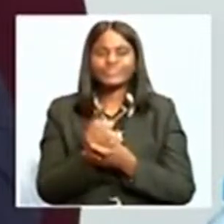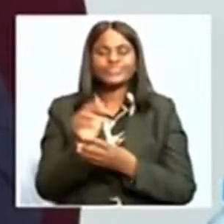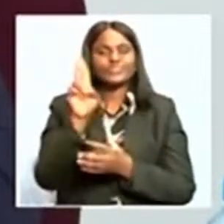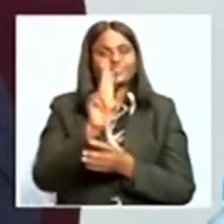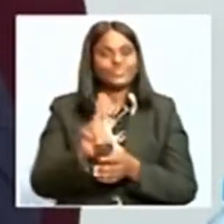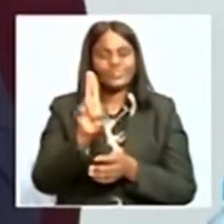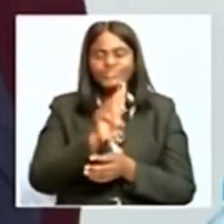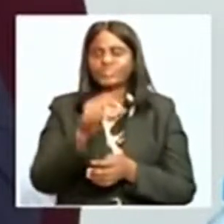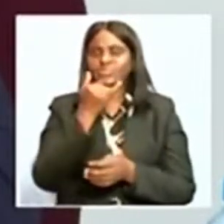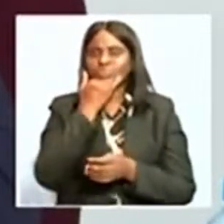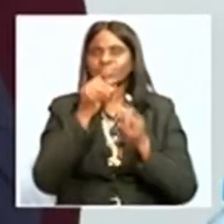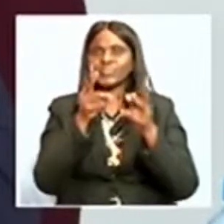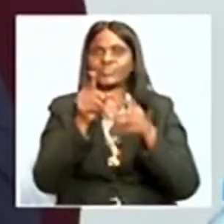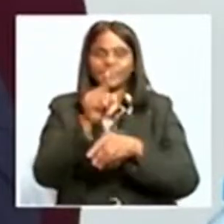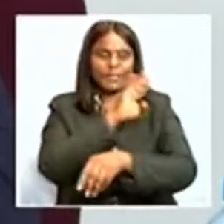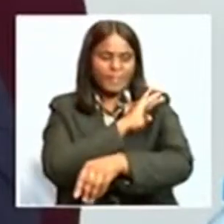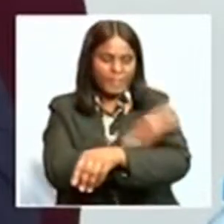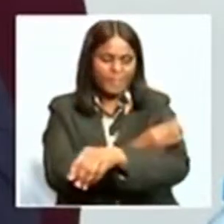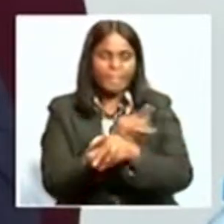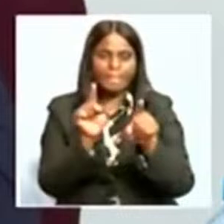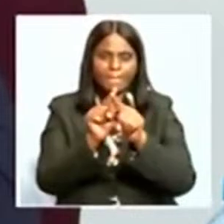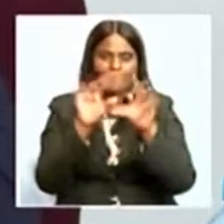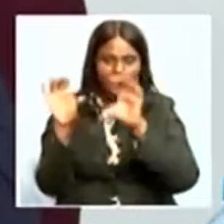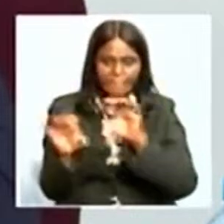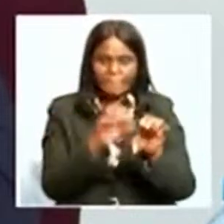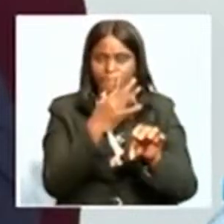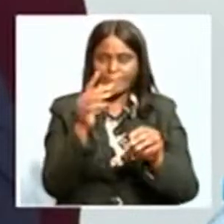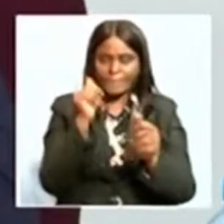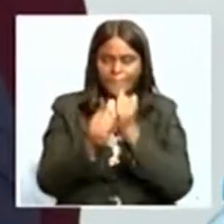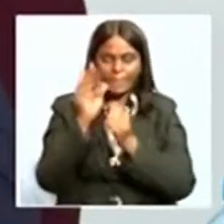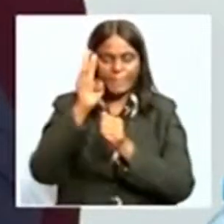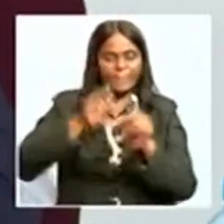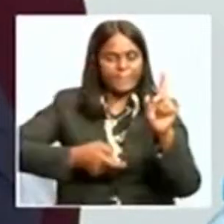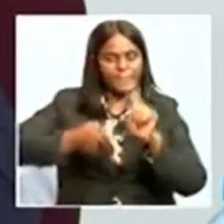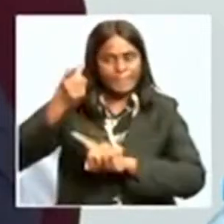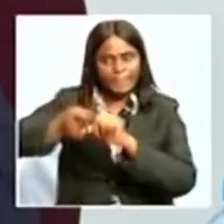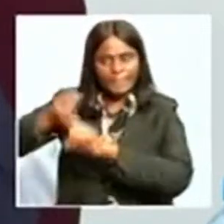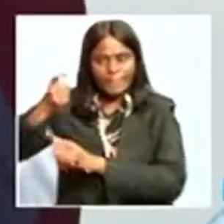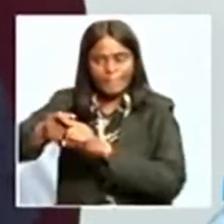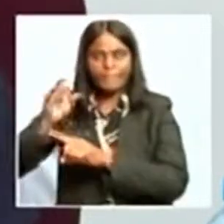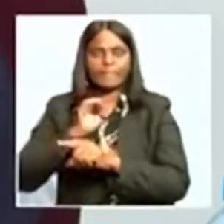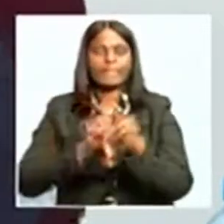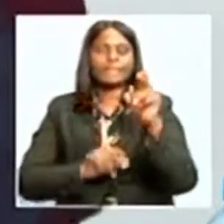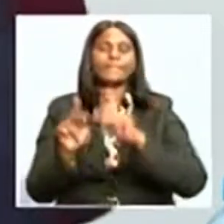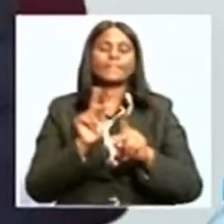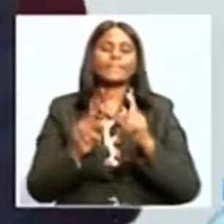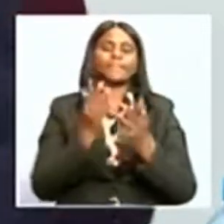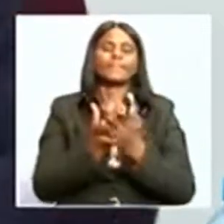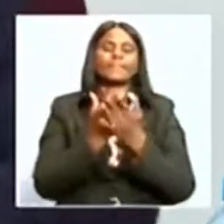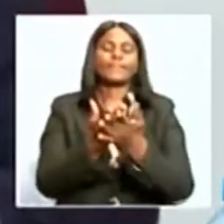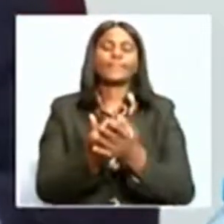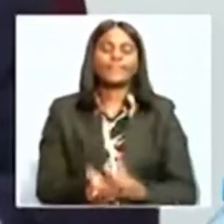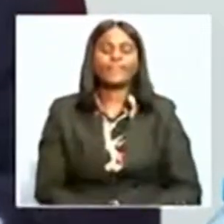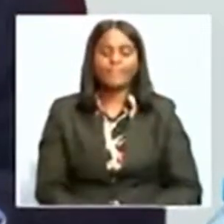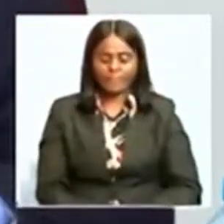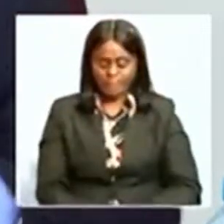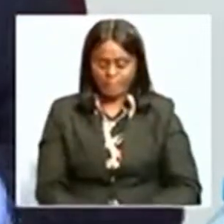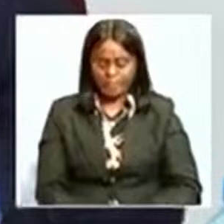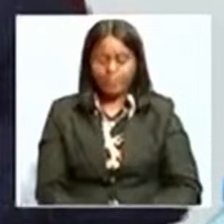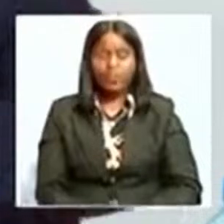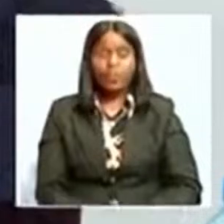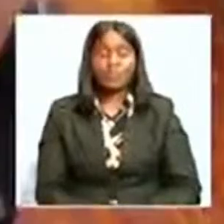abuse this power and do things that will injure our citizens, I submit. Thank you,